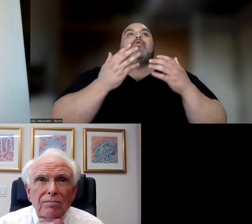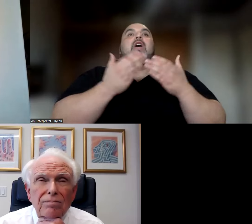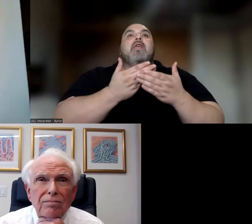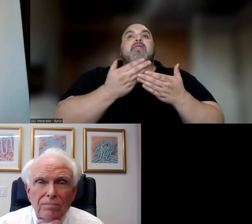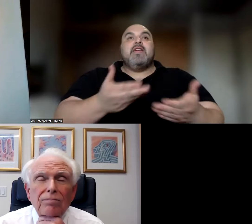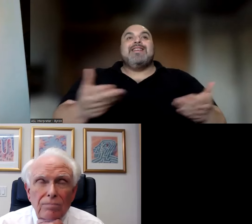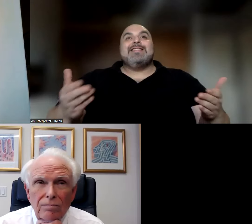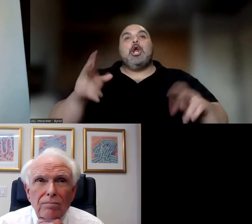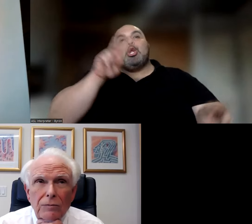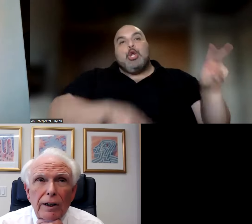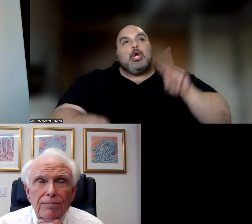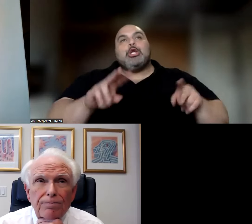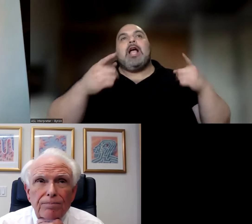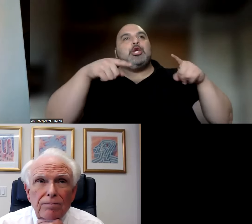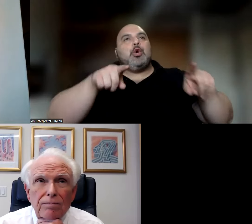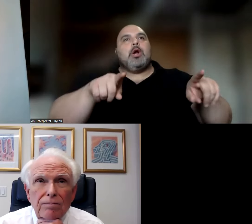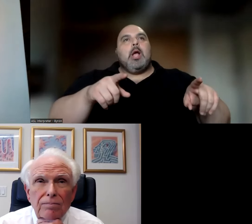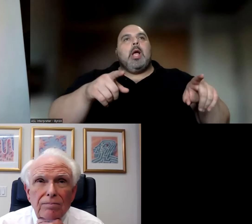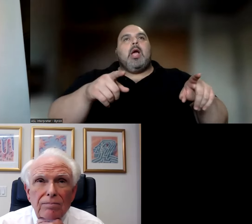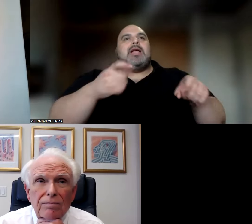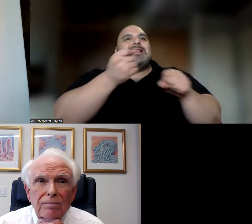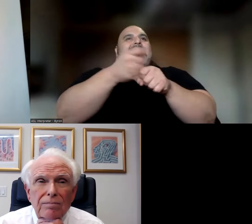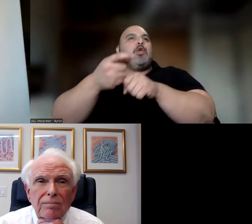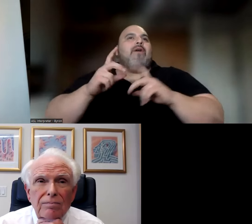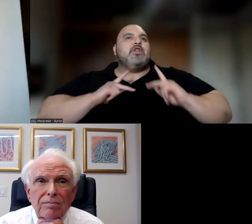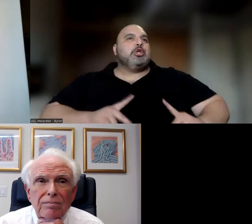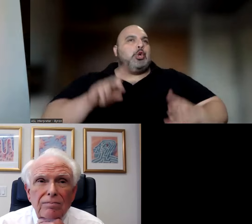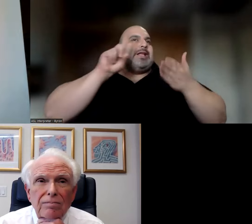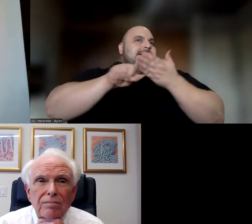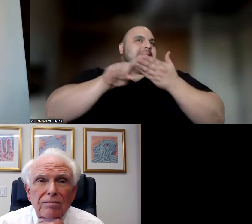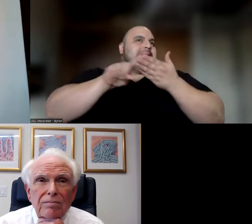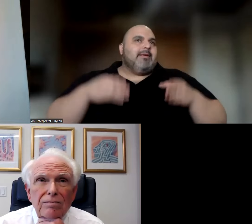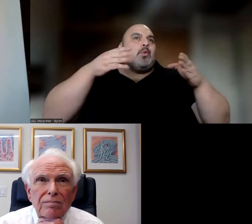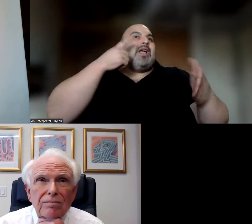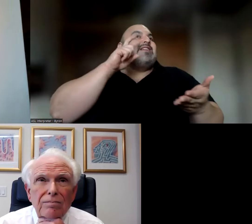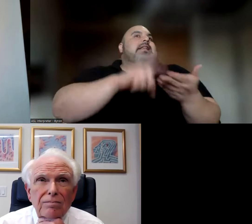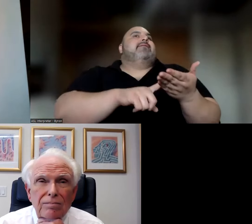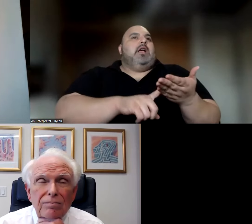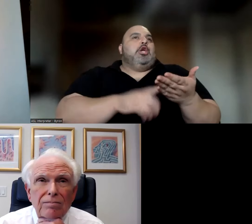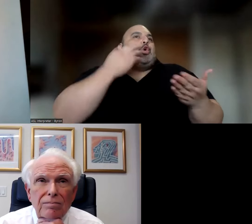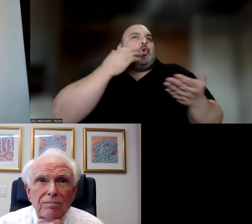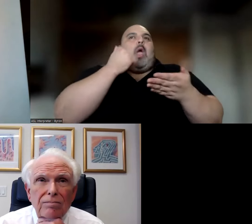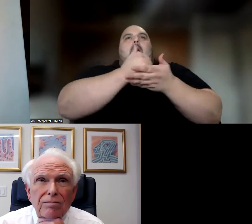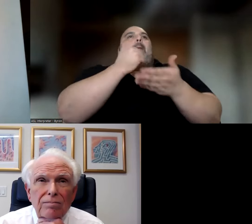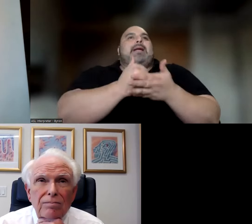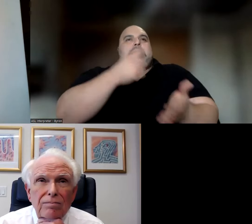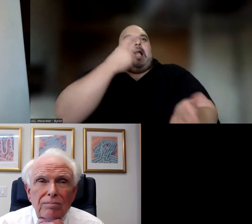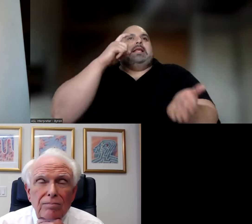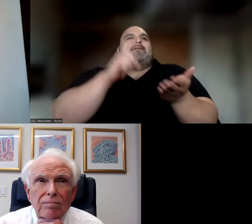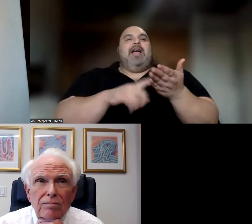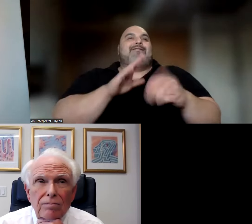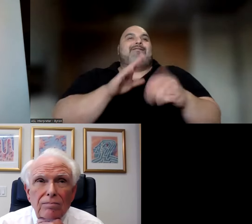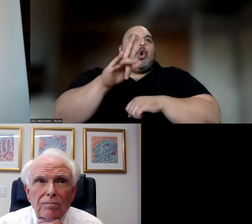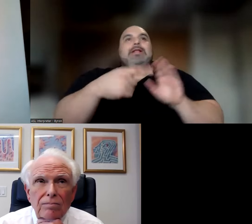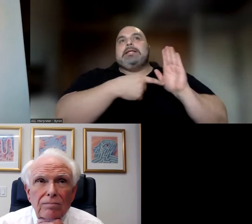at during a person's annual physical exam as a way of identifying, helping identify early